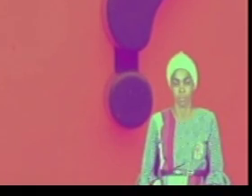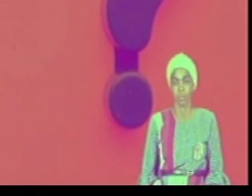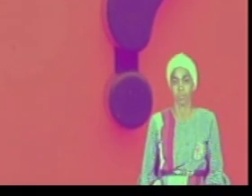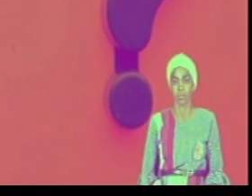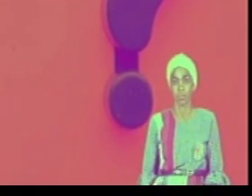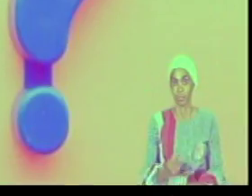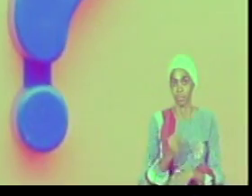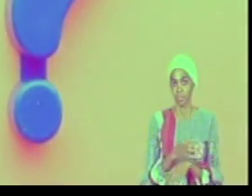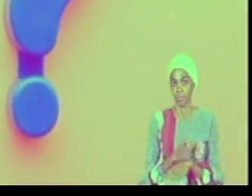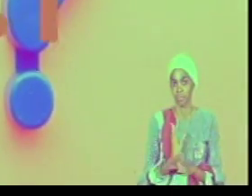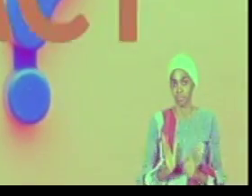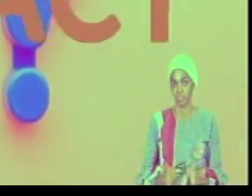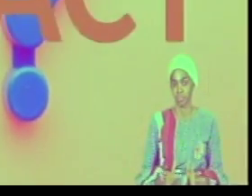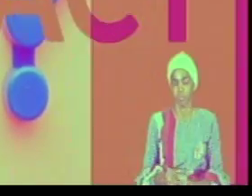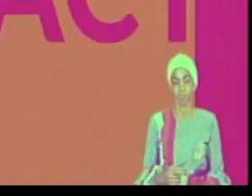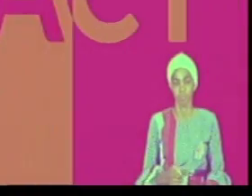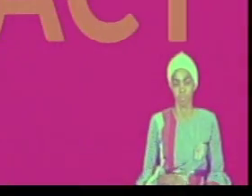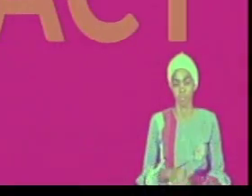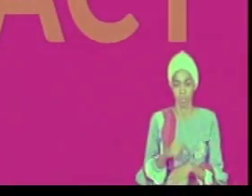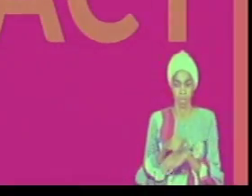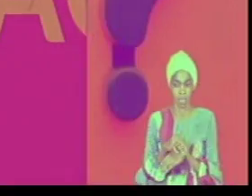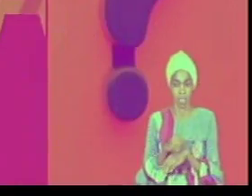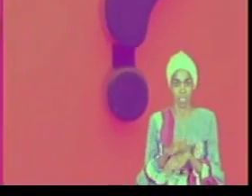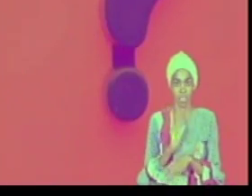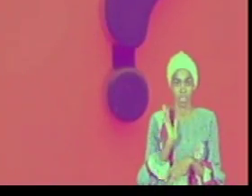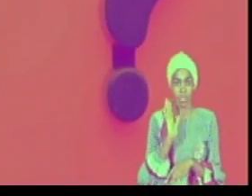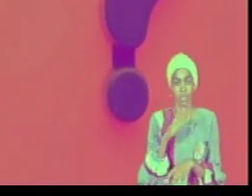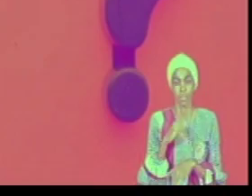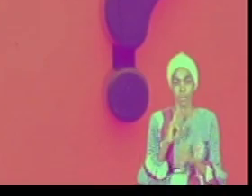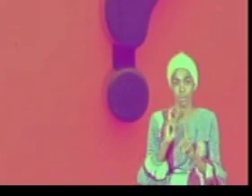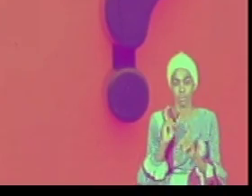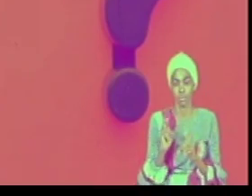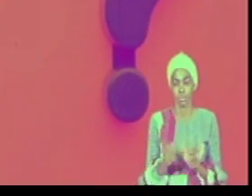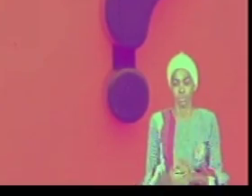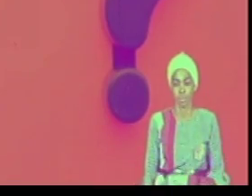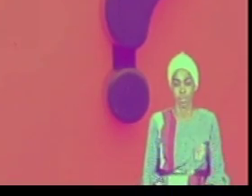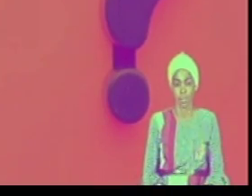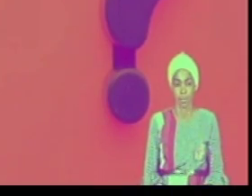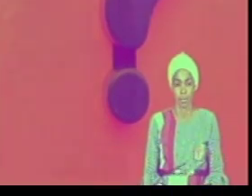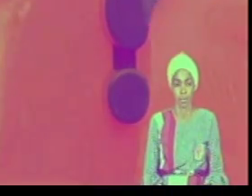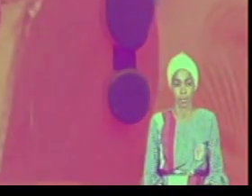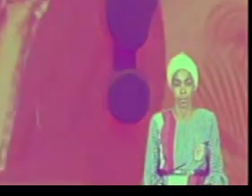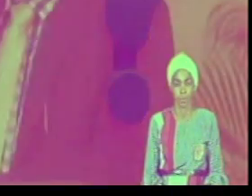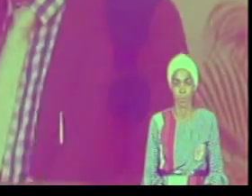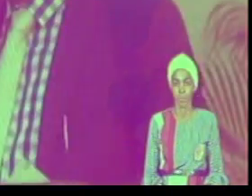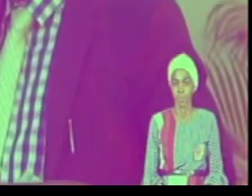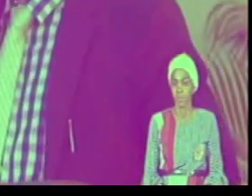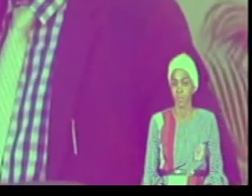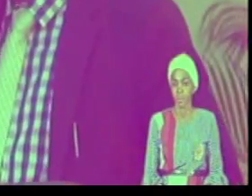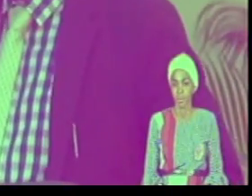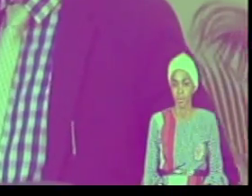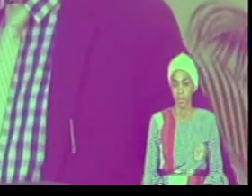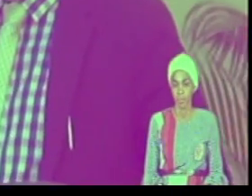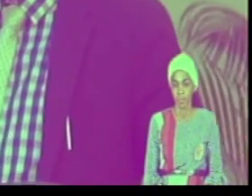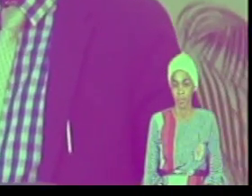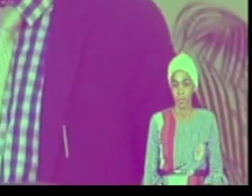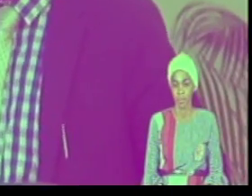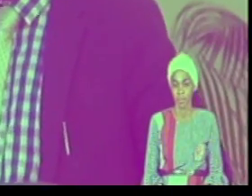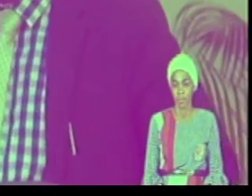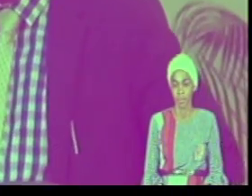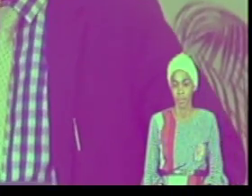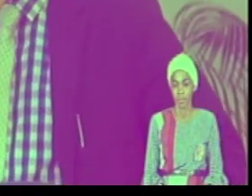Praise the Lord. It may interest you to know that Dr. Victor Chukwu, some years ago,